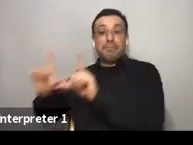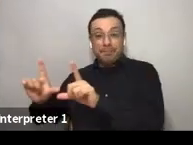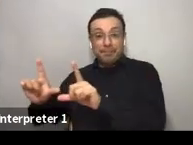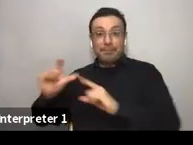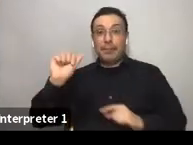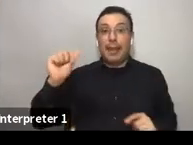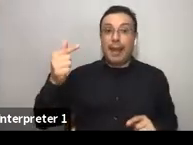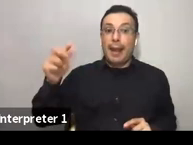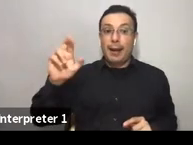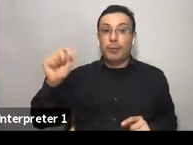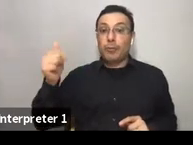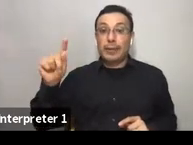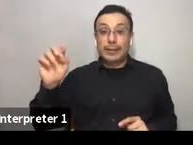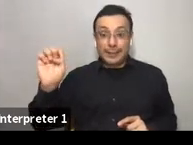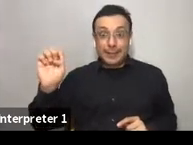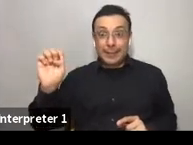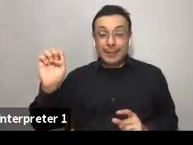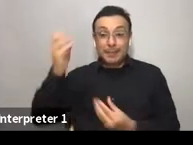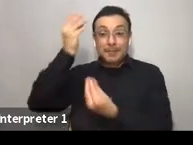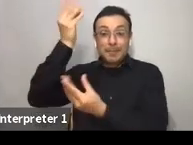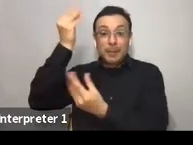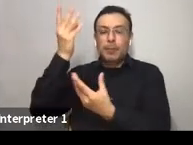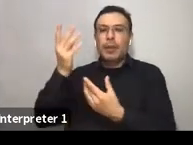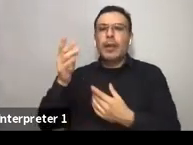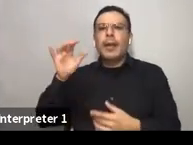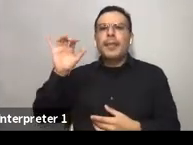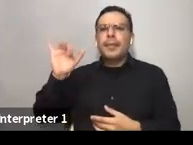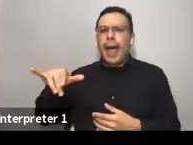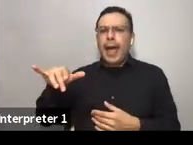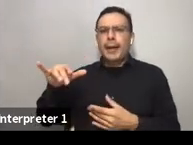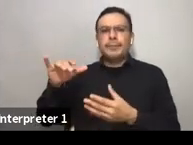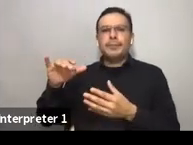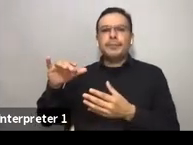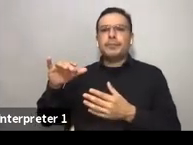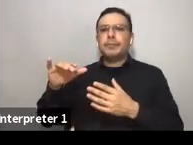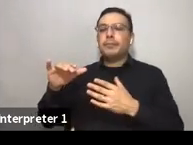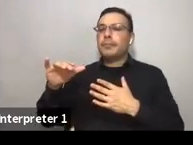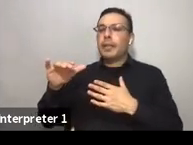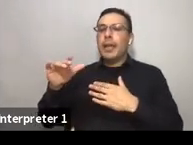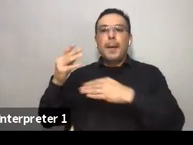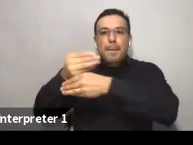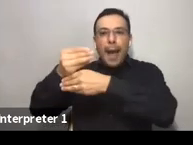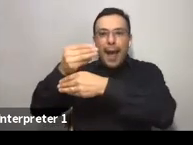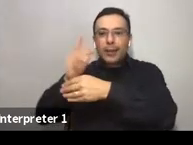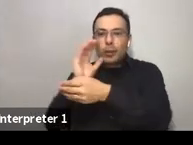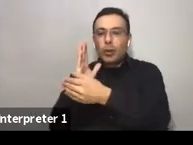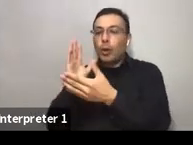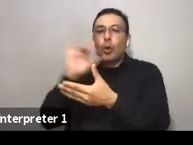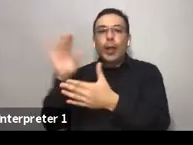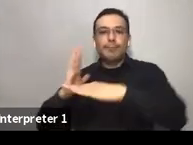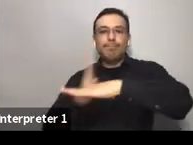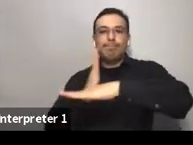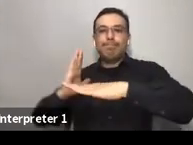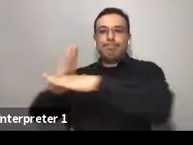side of the slide here, is made up of totals of all the people or families served within specific